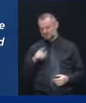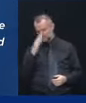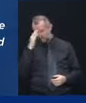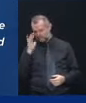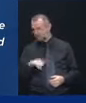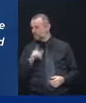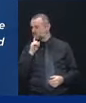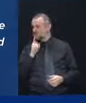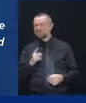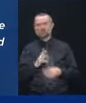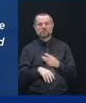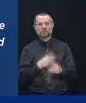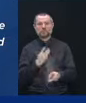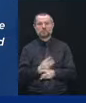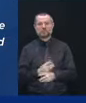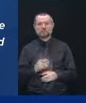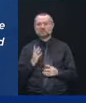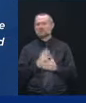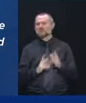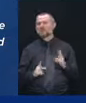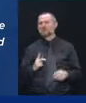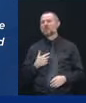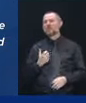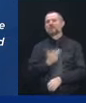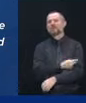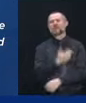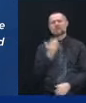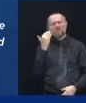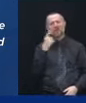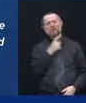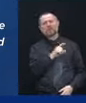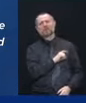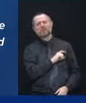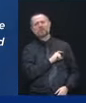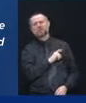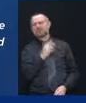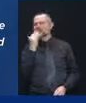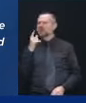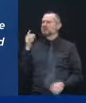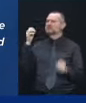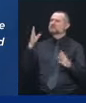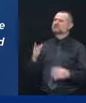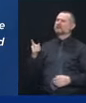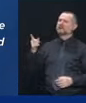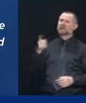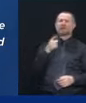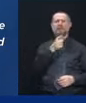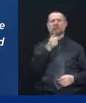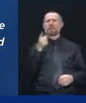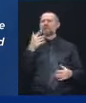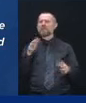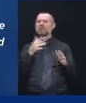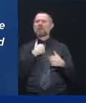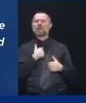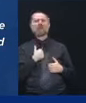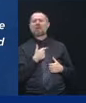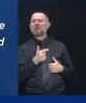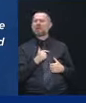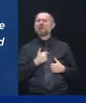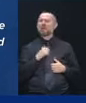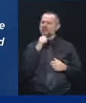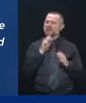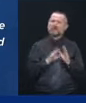I get a vaccine today? Why don't we do all the police today? Why don't we do all the teachers today? Why don't we do all the developmentally disabled